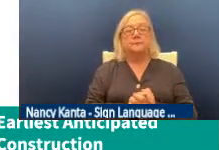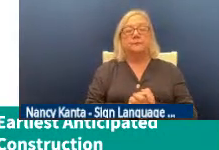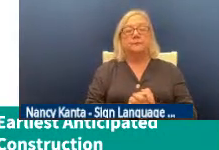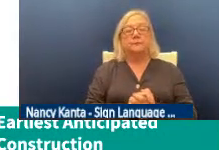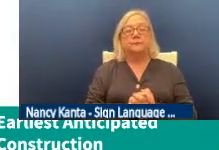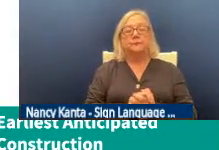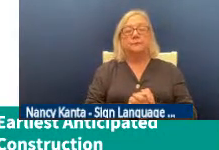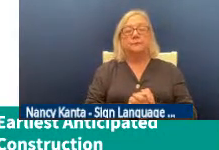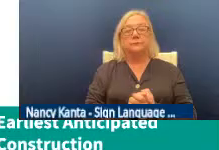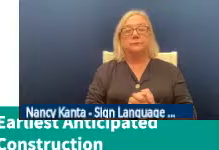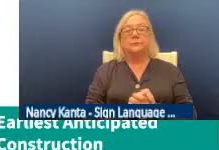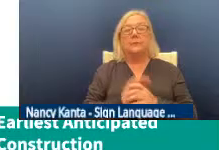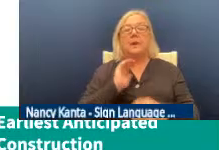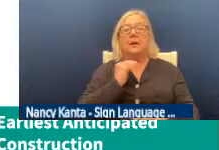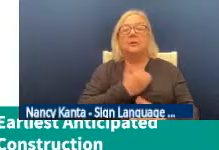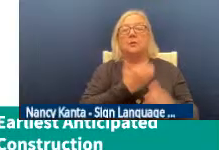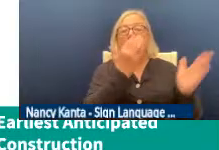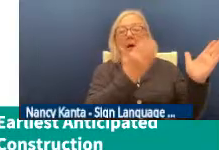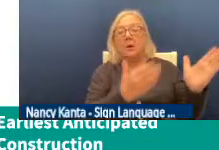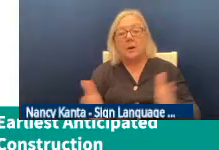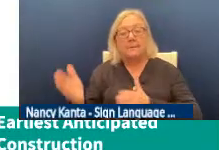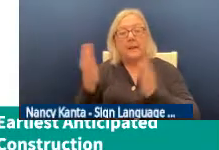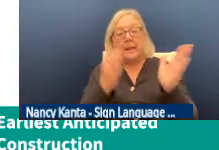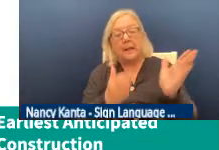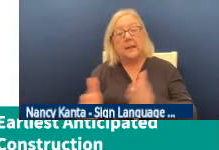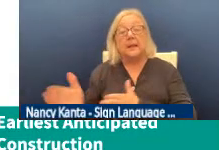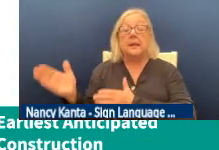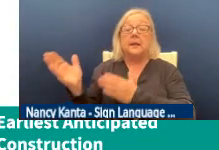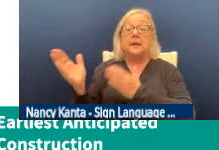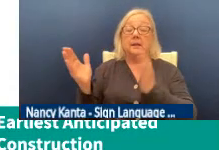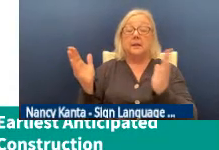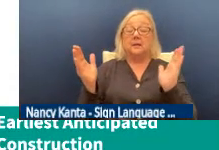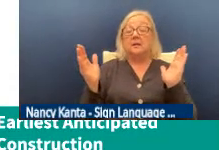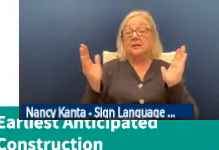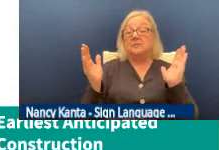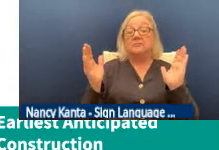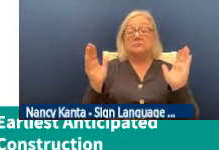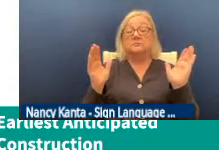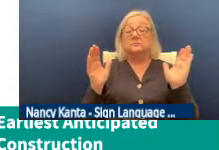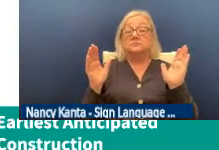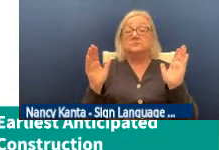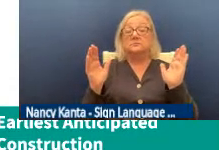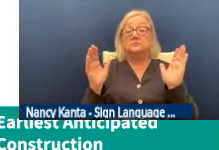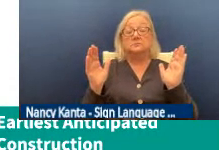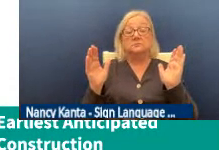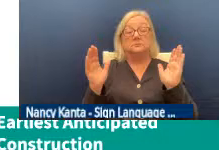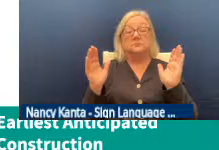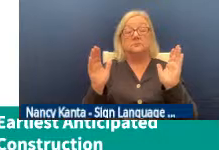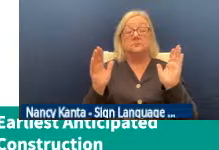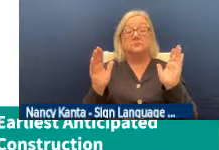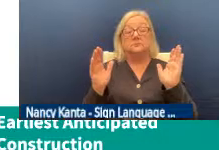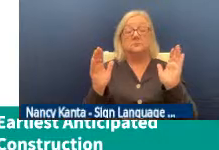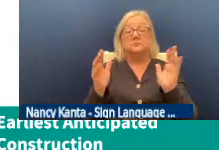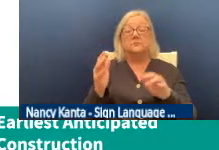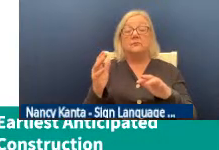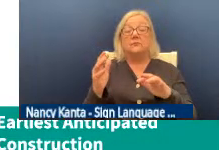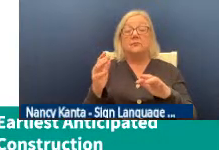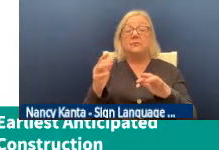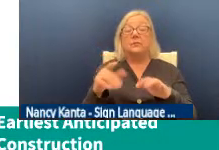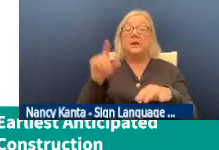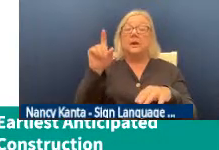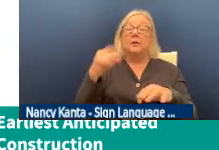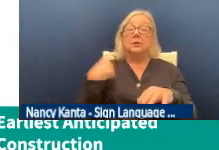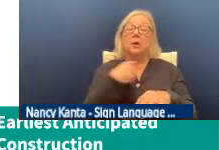delivery planning, we will also update. We have an analysis for every project that will say whether it's going to be delivered,